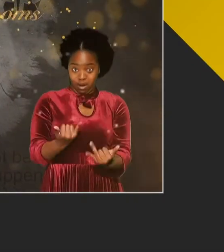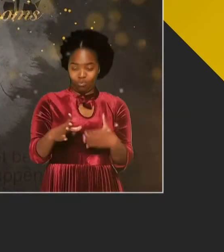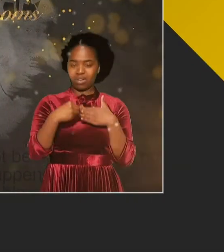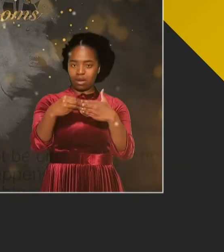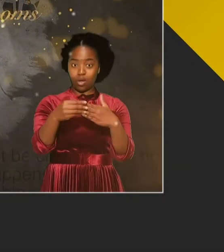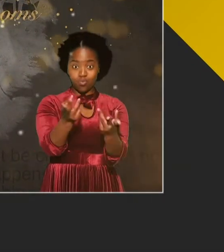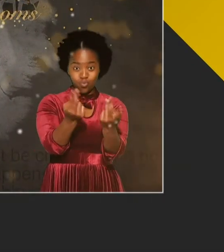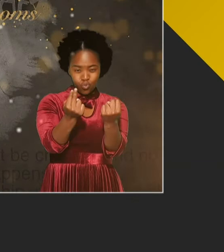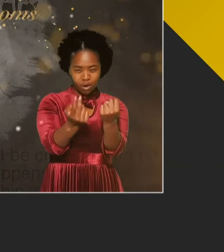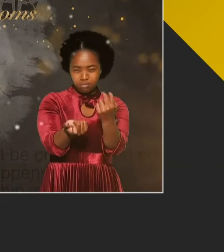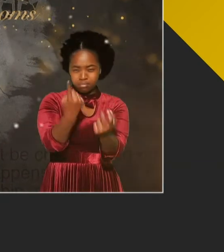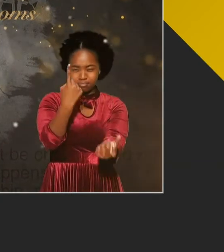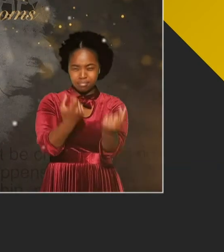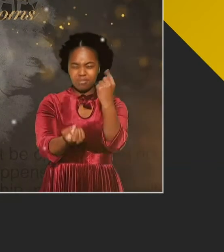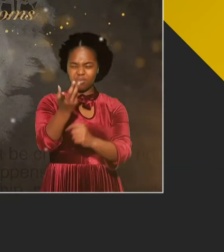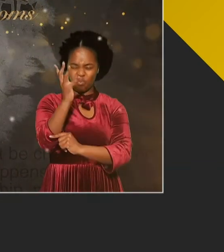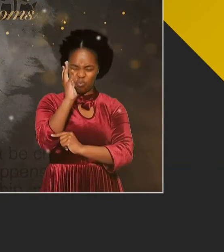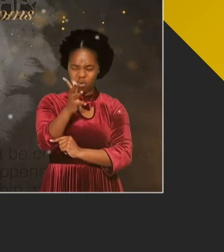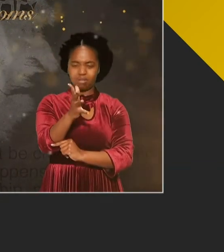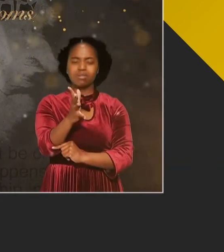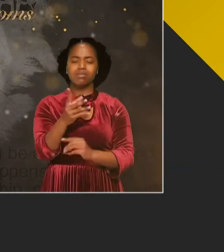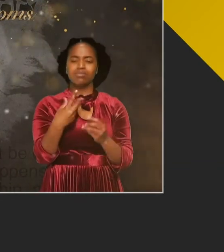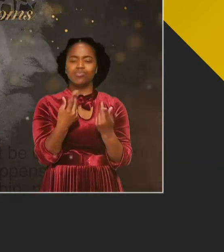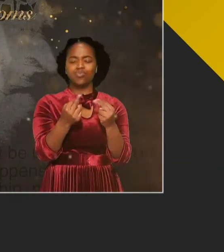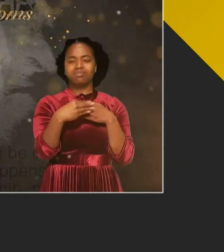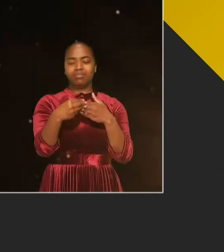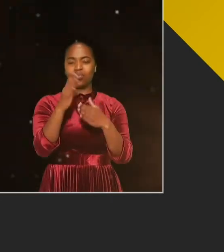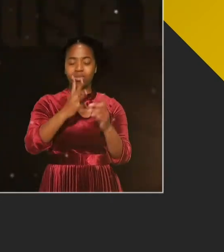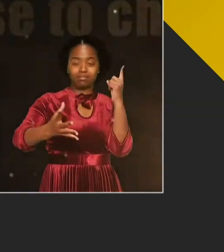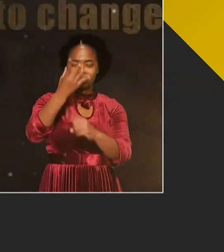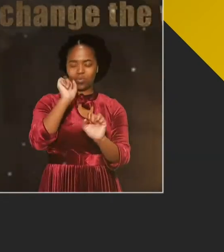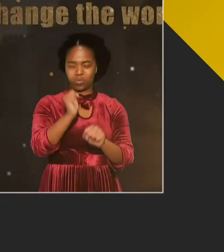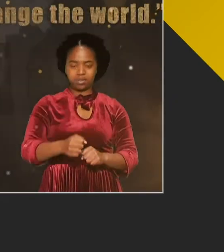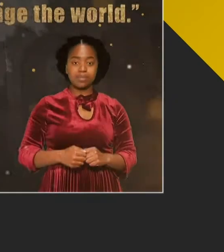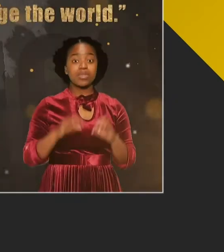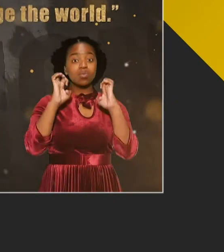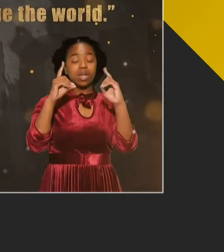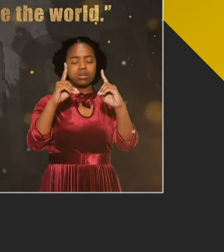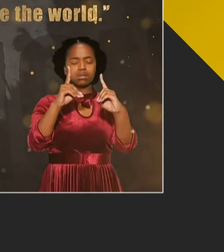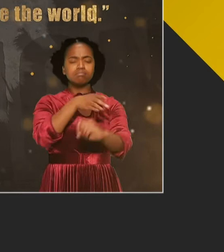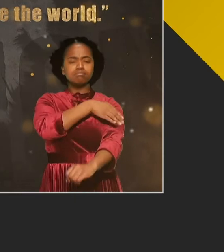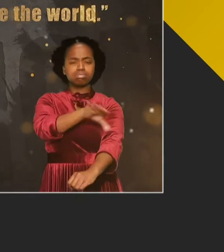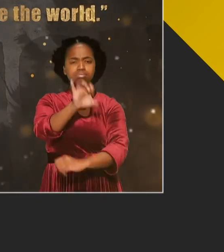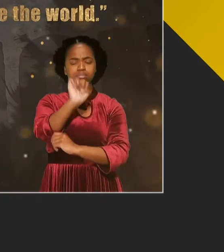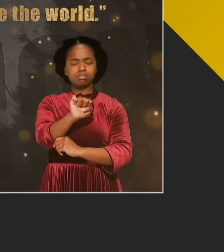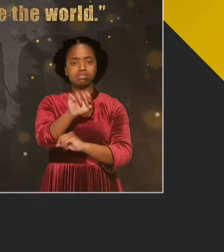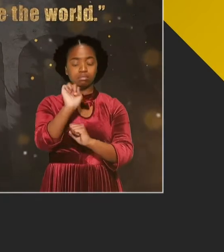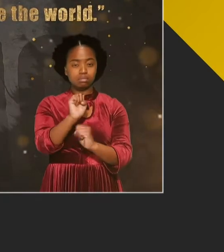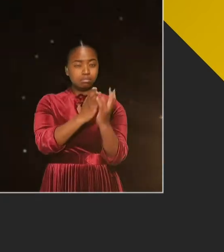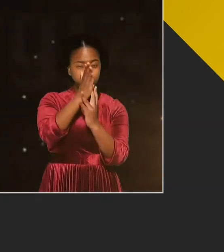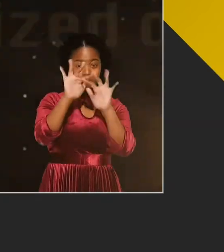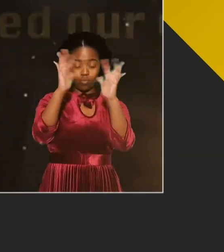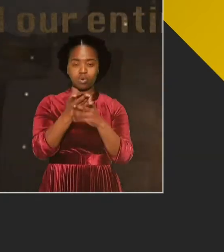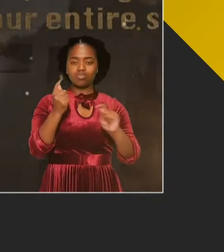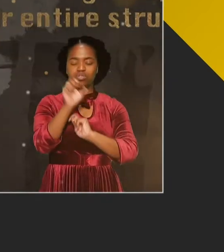new leaders will arise like mushrooms till full victory is won. Education is the most powerful weapon which you can use to change the world.